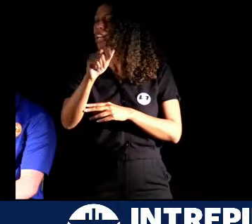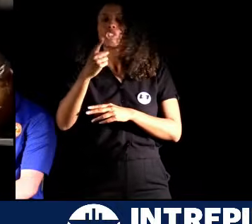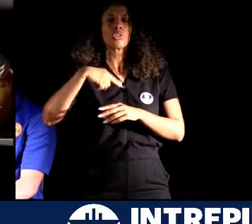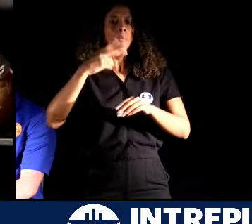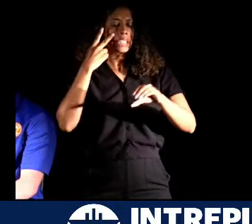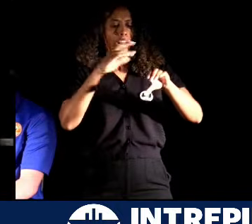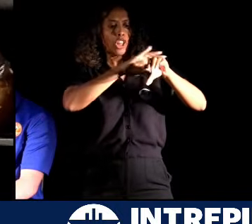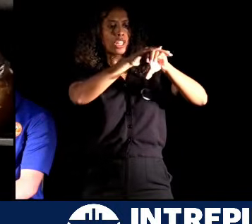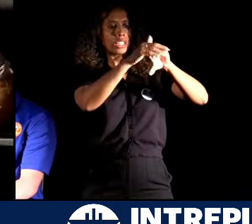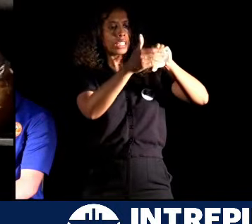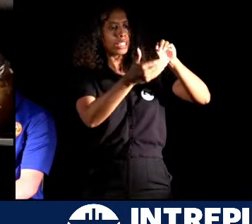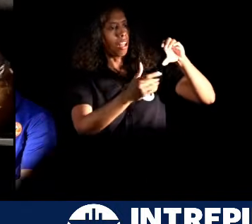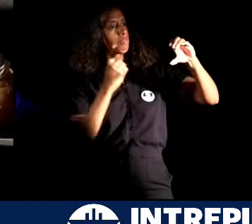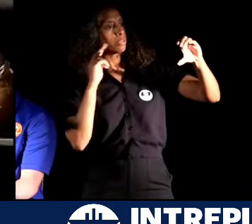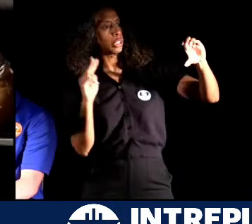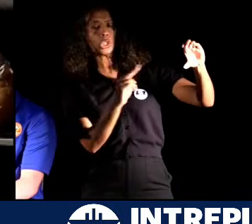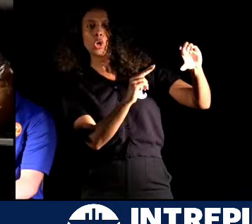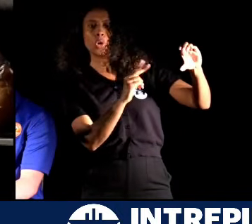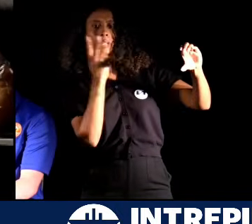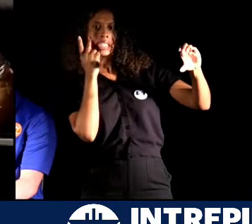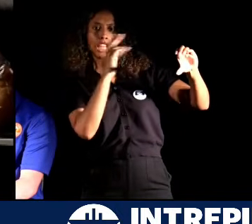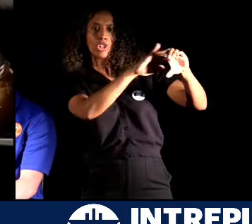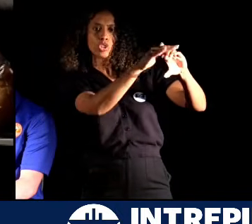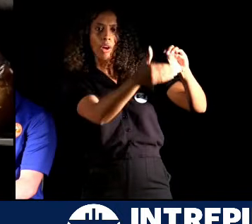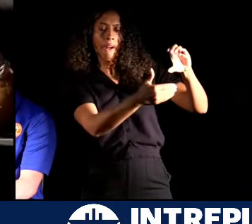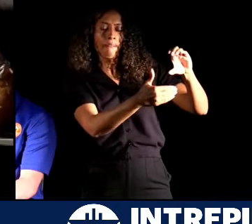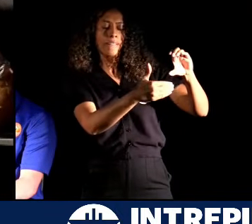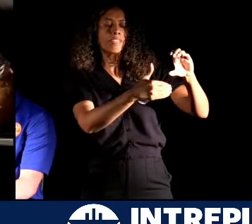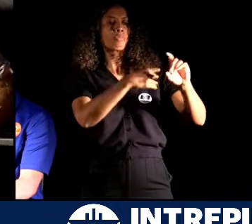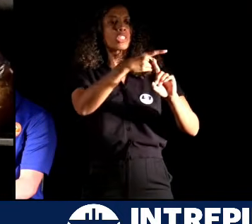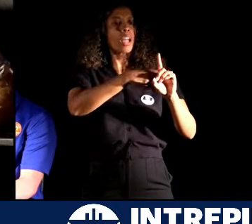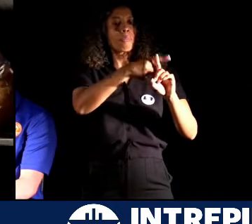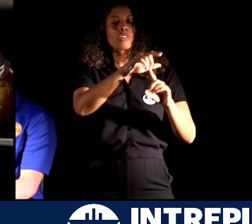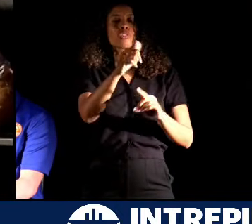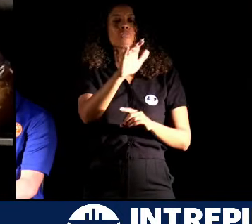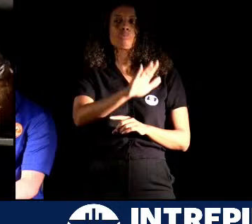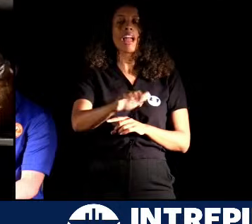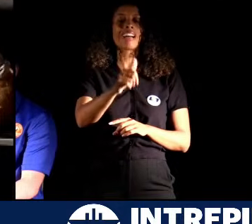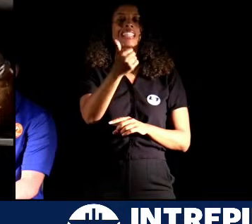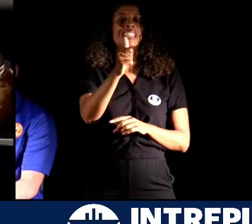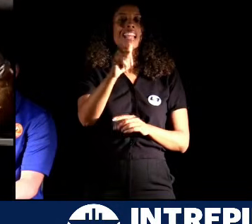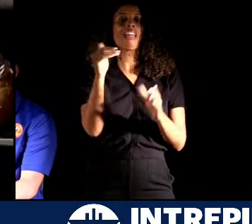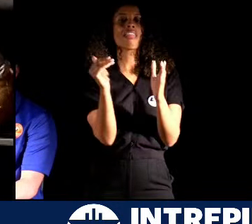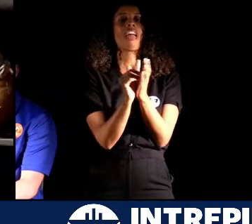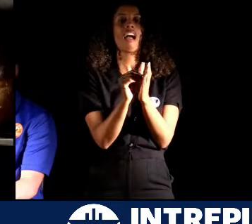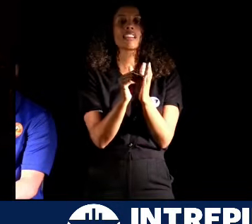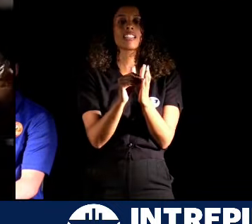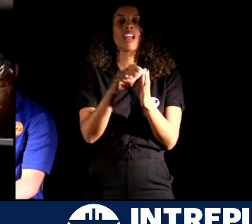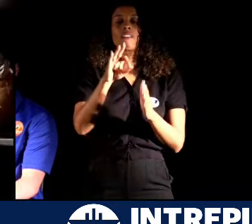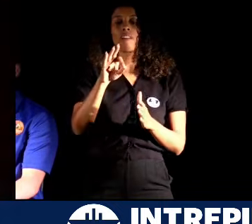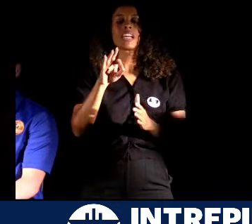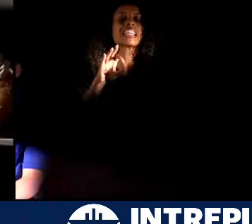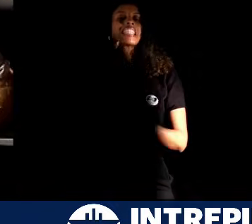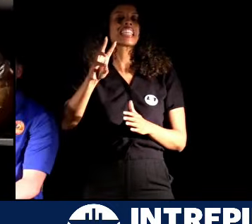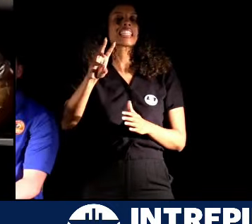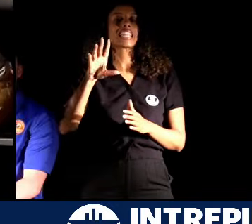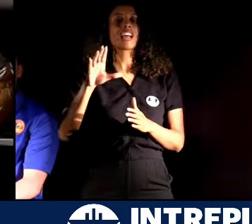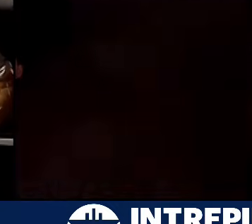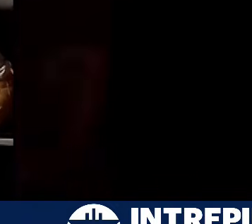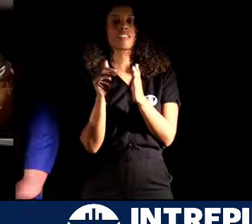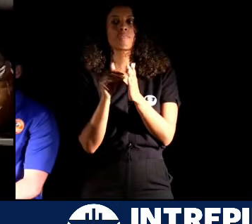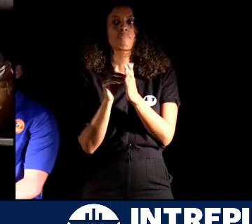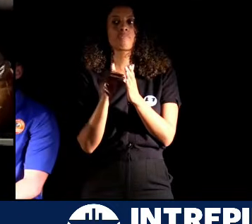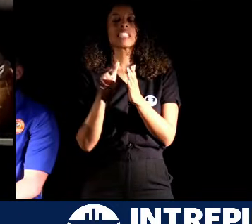with the naked eye, the temperature is about 10,000 degrees Fahrenheit, 6,000 degrees Celsius. You move